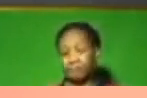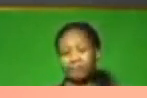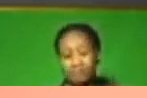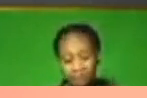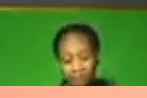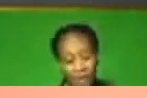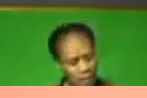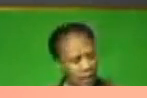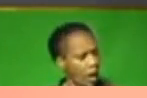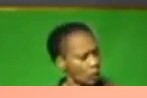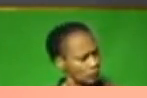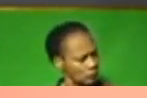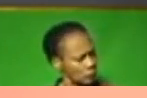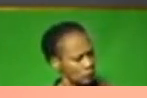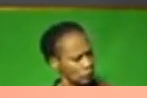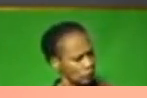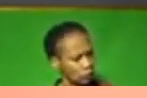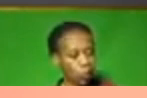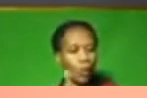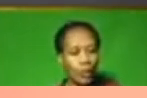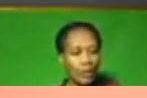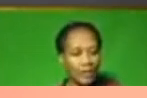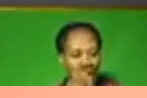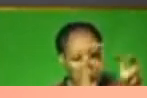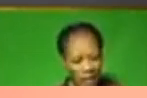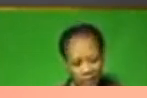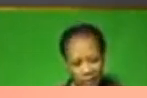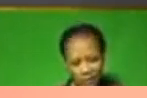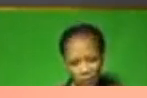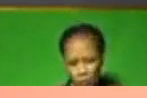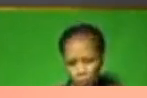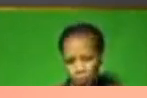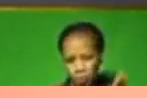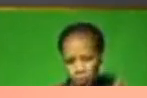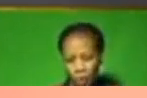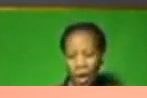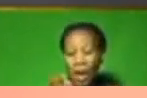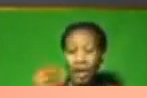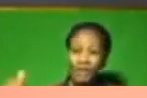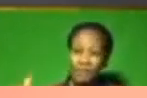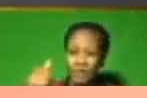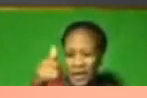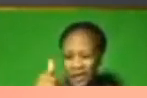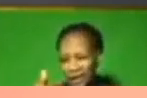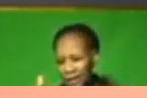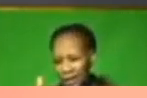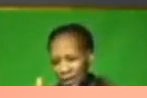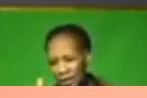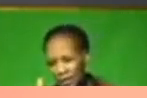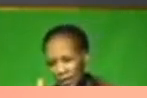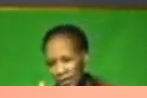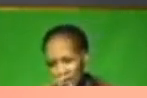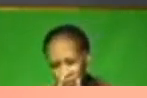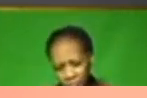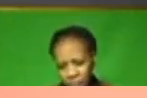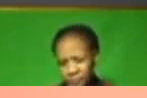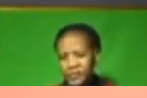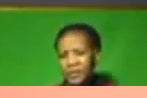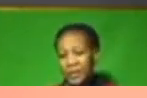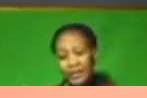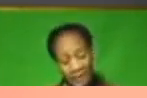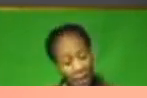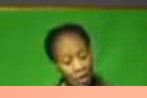yielded impressive results in the areas of electricity, freight logistics, and we have started to